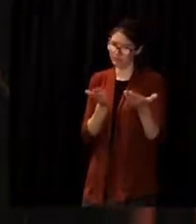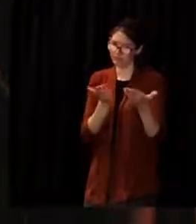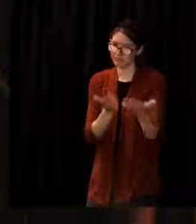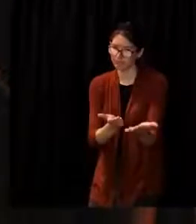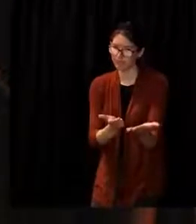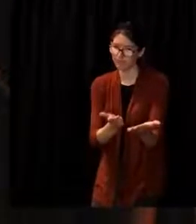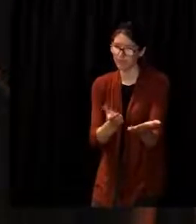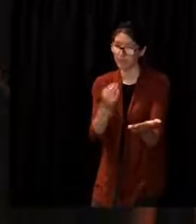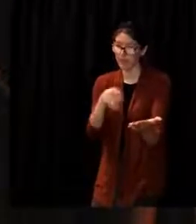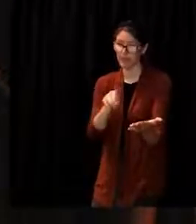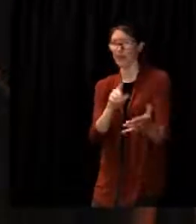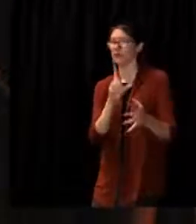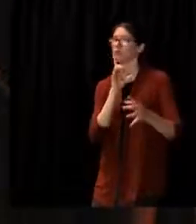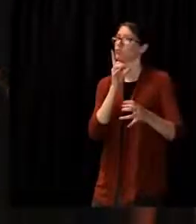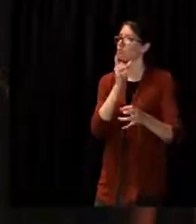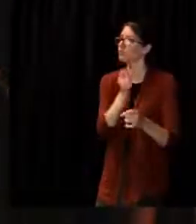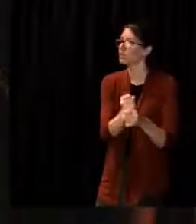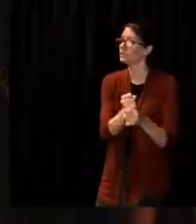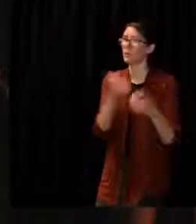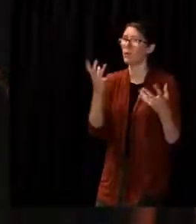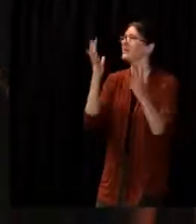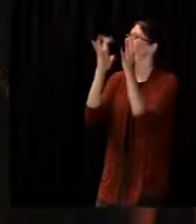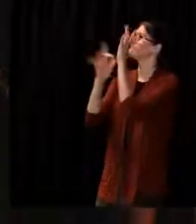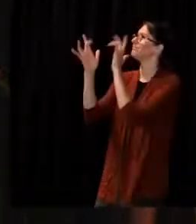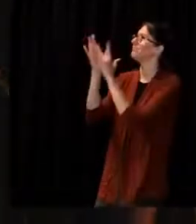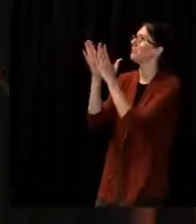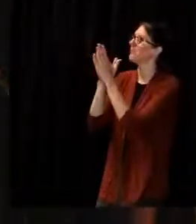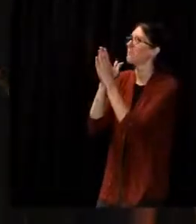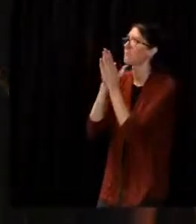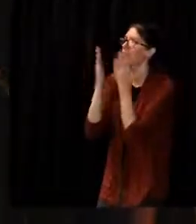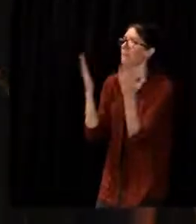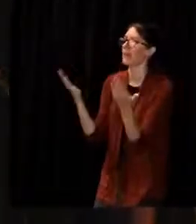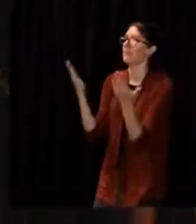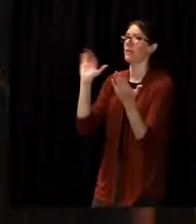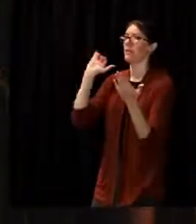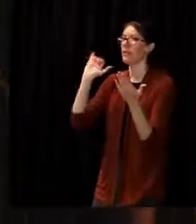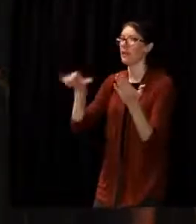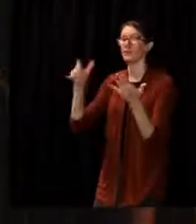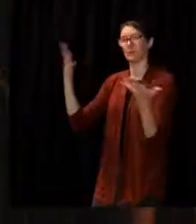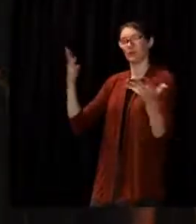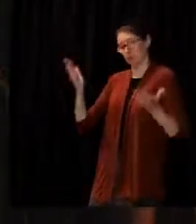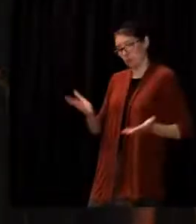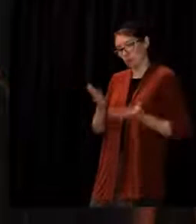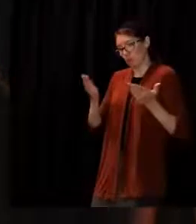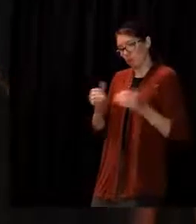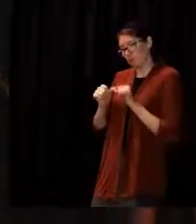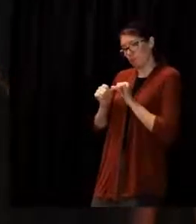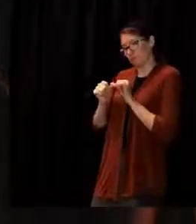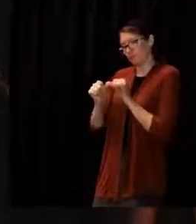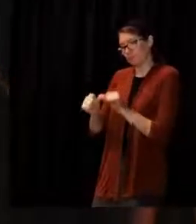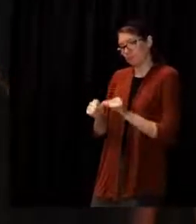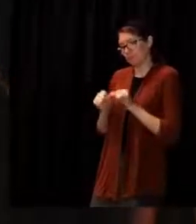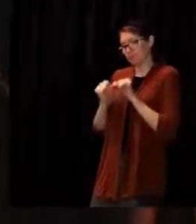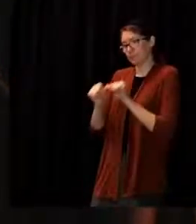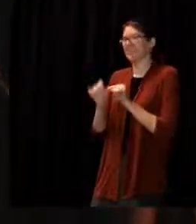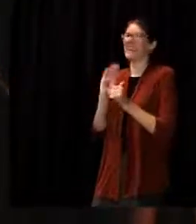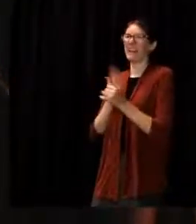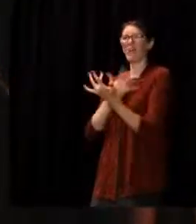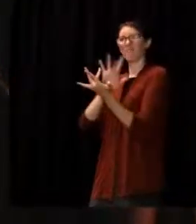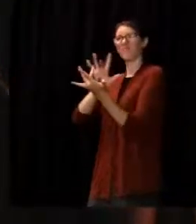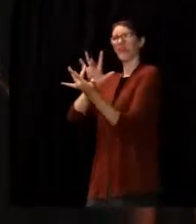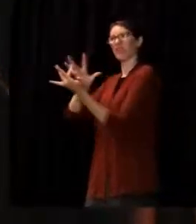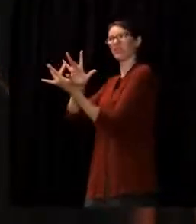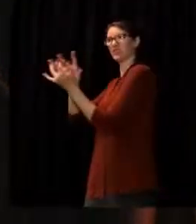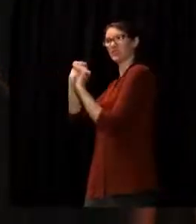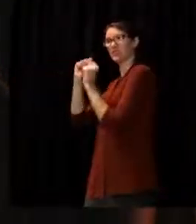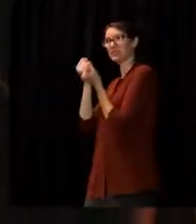that is what they can hold on to, the word of God, which is what sustains us. And our local outreach team is committed to helping us